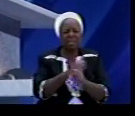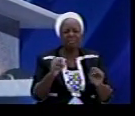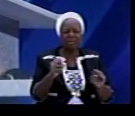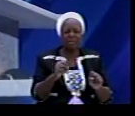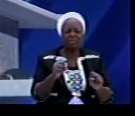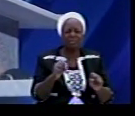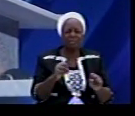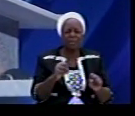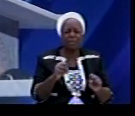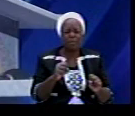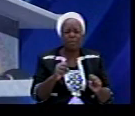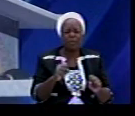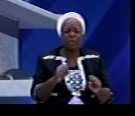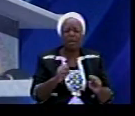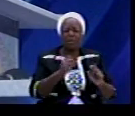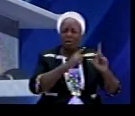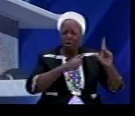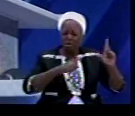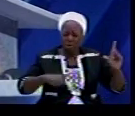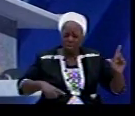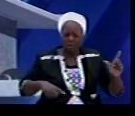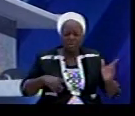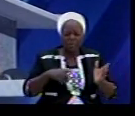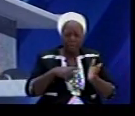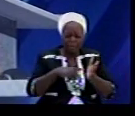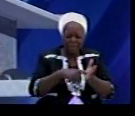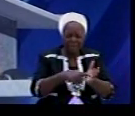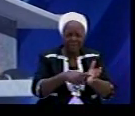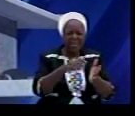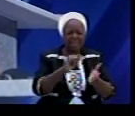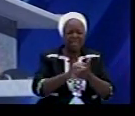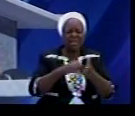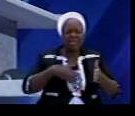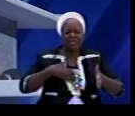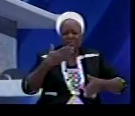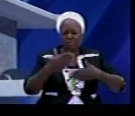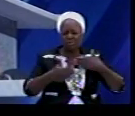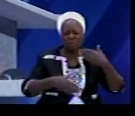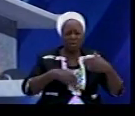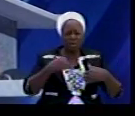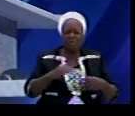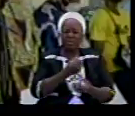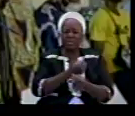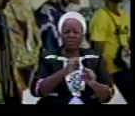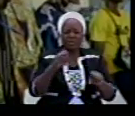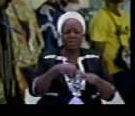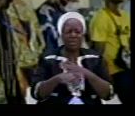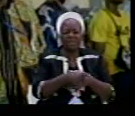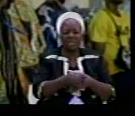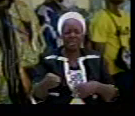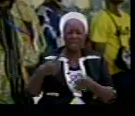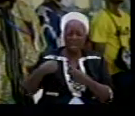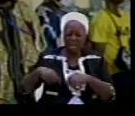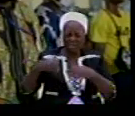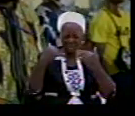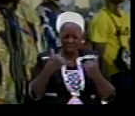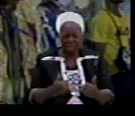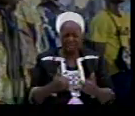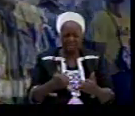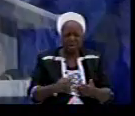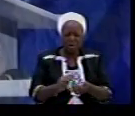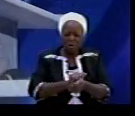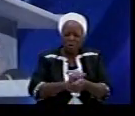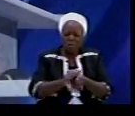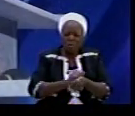Lord, manifest that joy of salvation in their hearts right now. Wash away